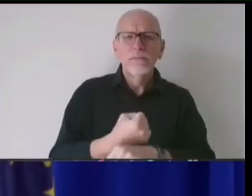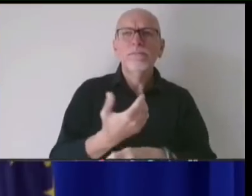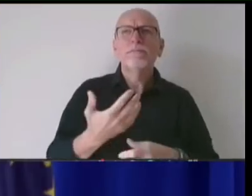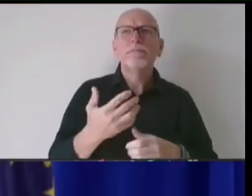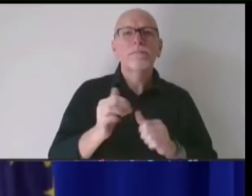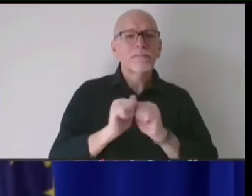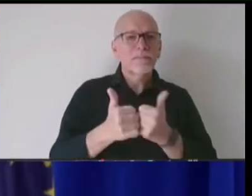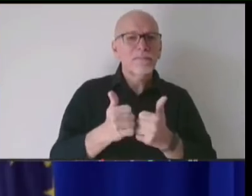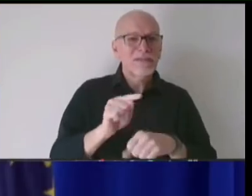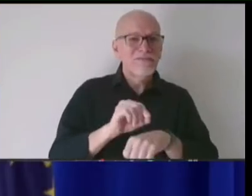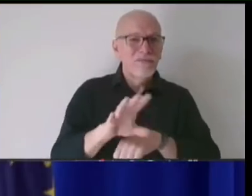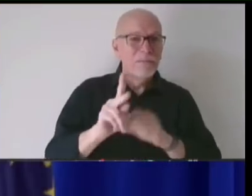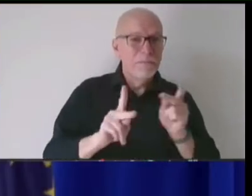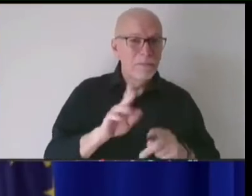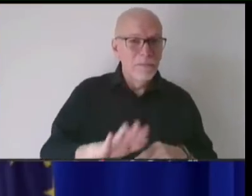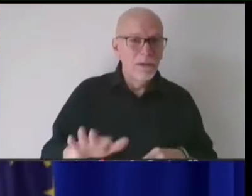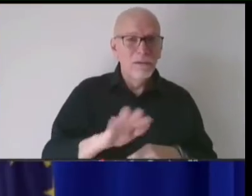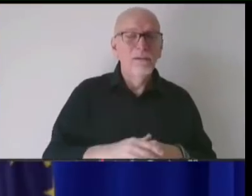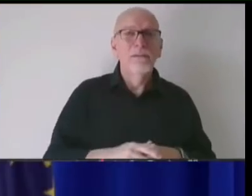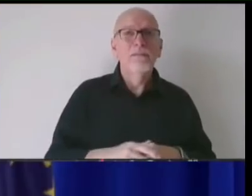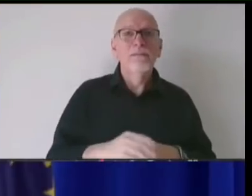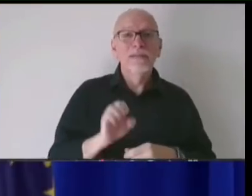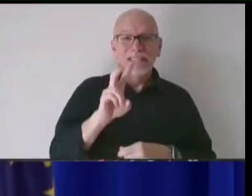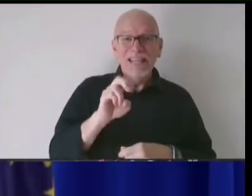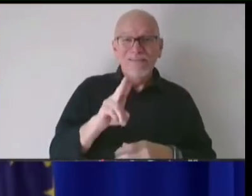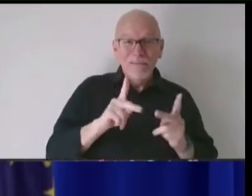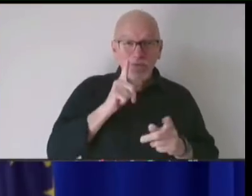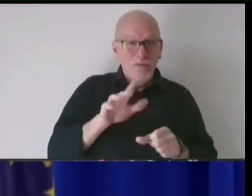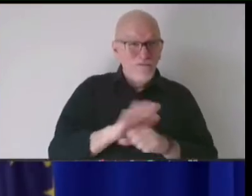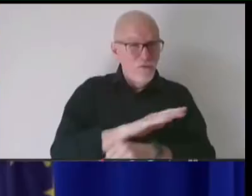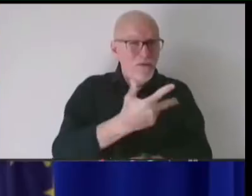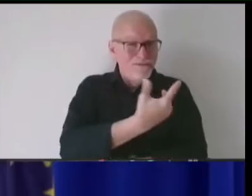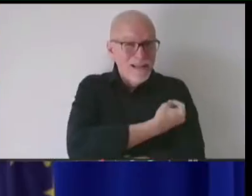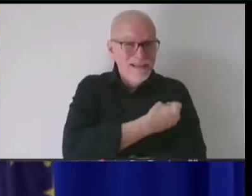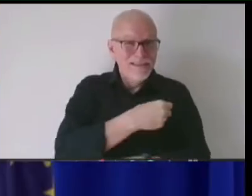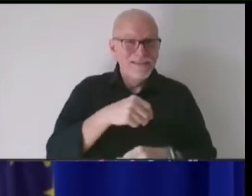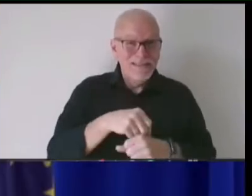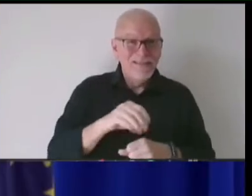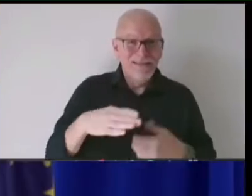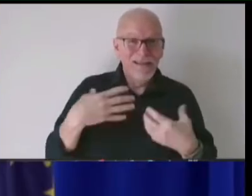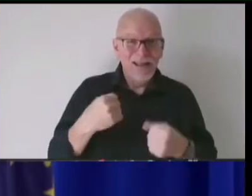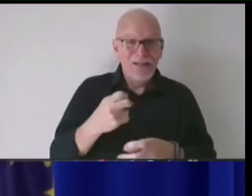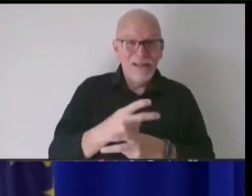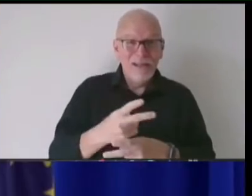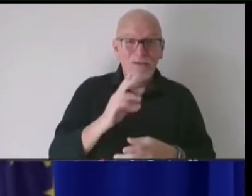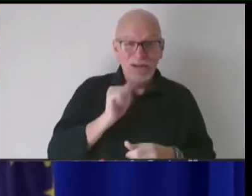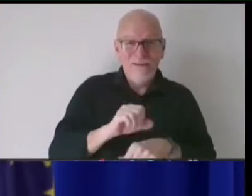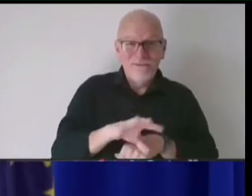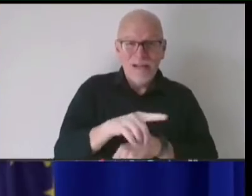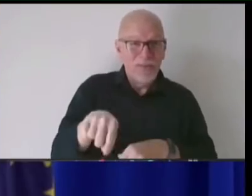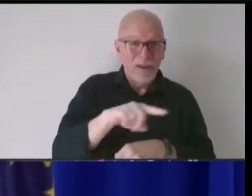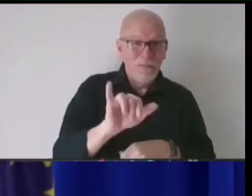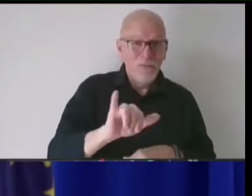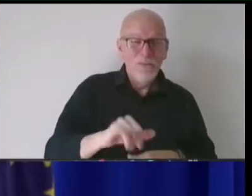is affecting Hoosiers, even Hoosiers that are fully vaccinated in their health care. And